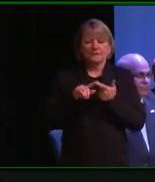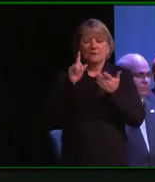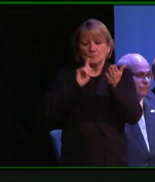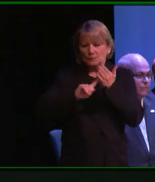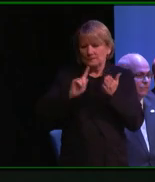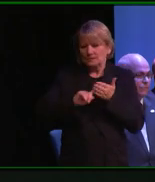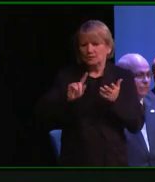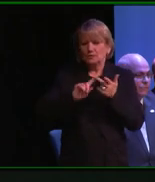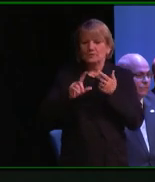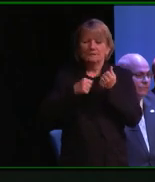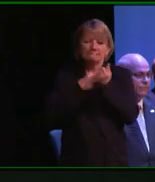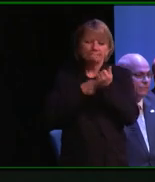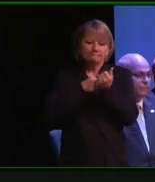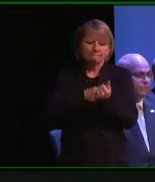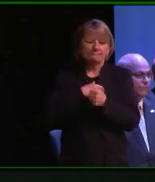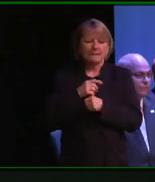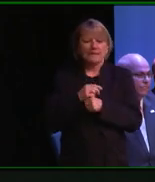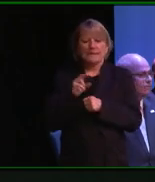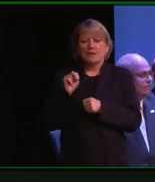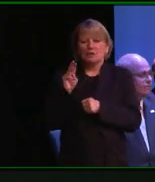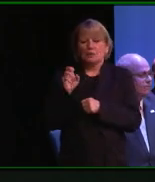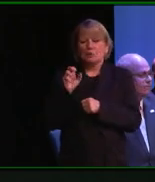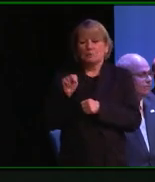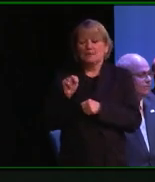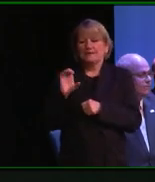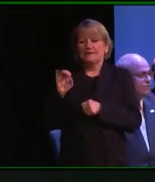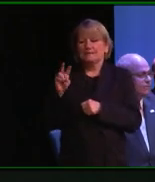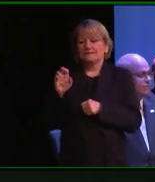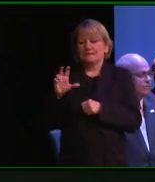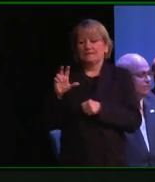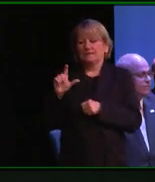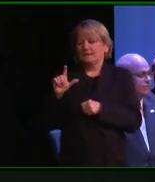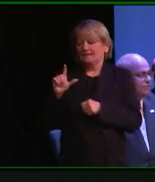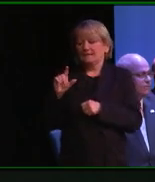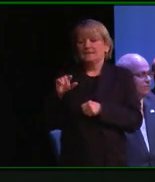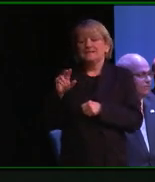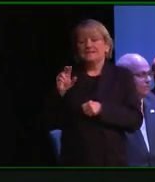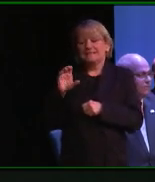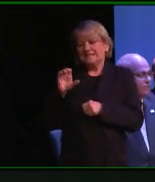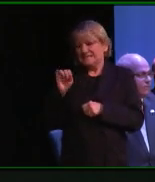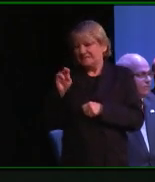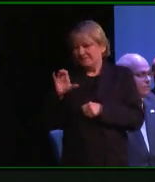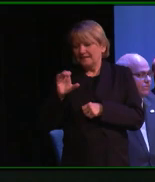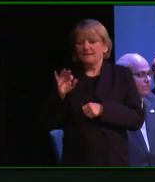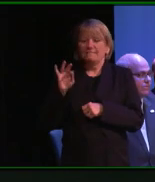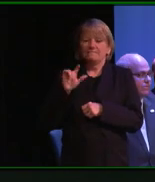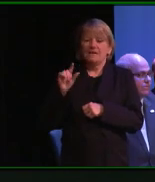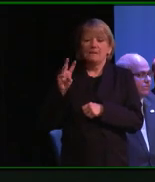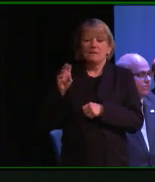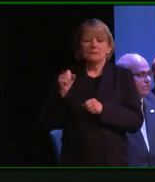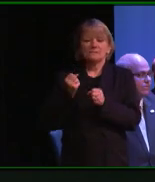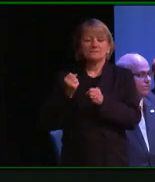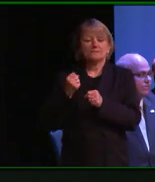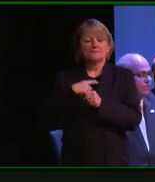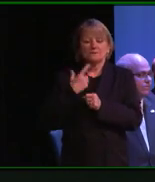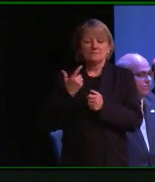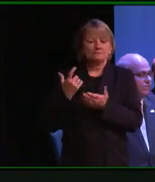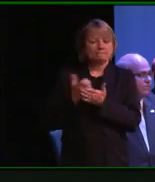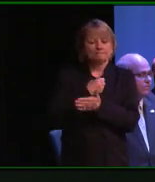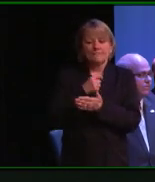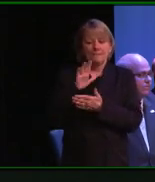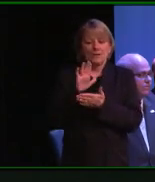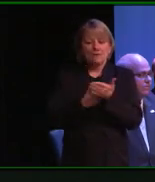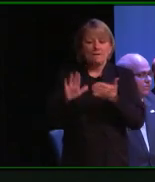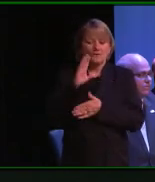and advocacy, Newman Civic Fellows make the most of their college experiences to better